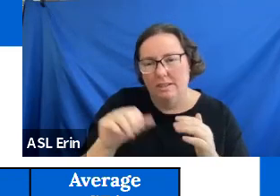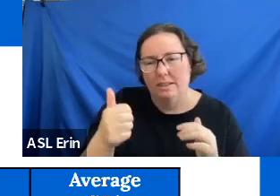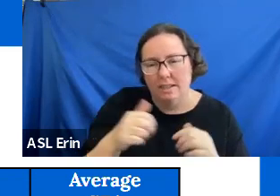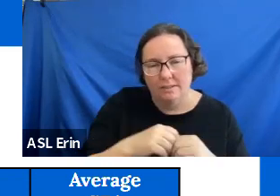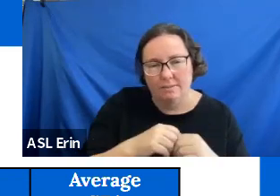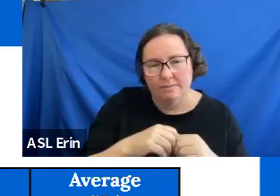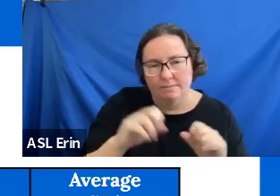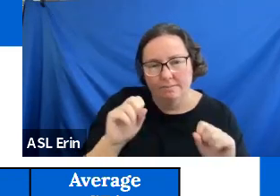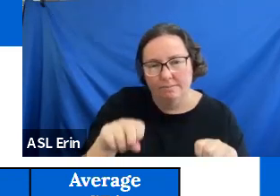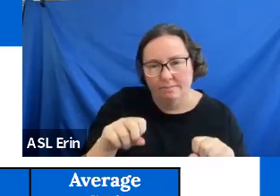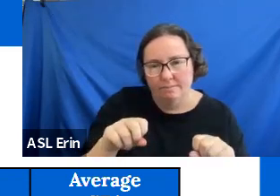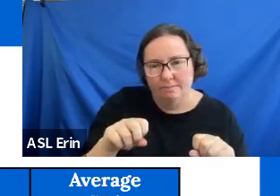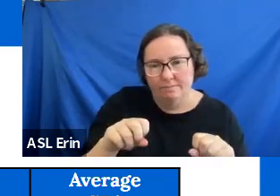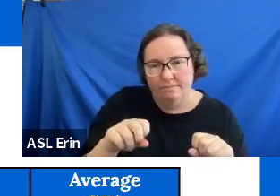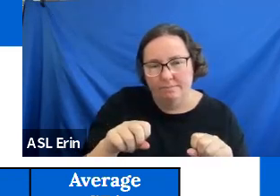Could we